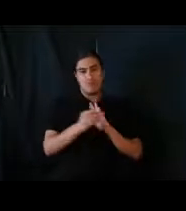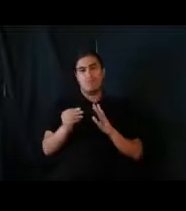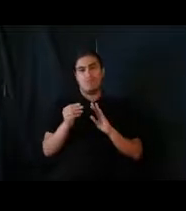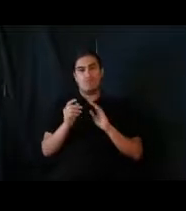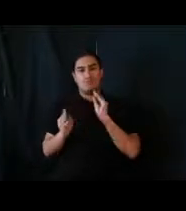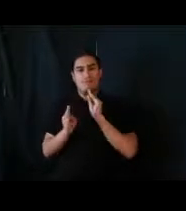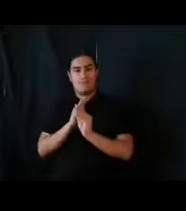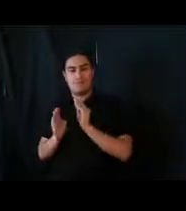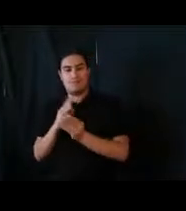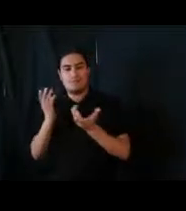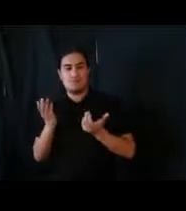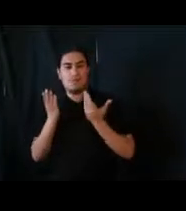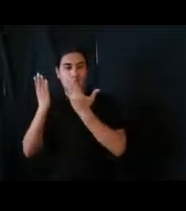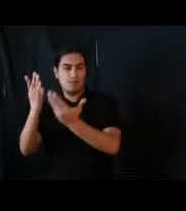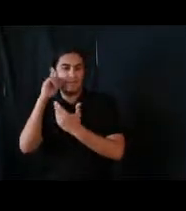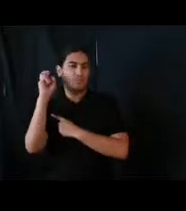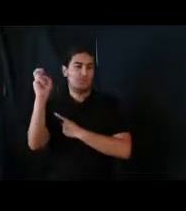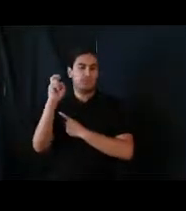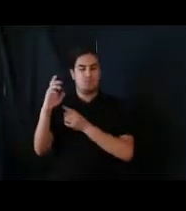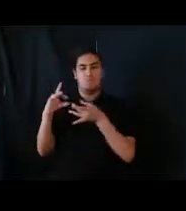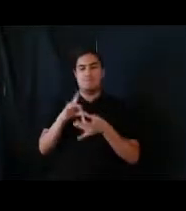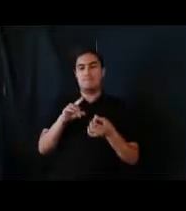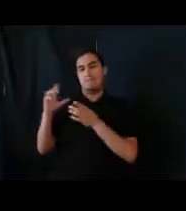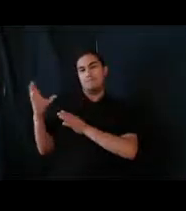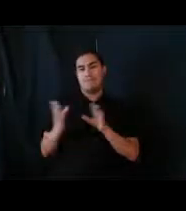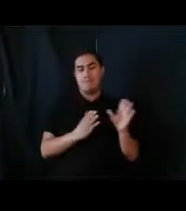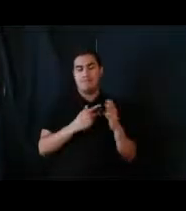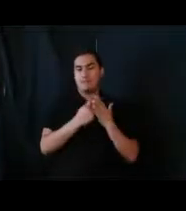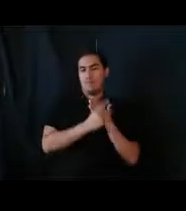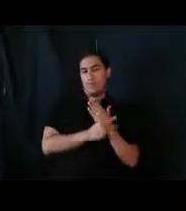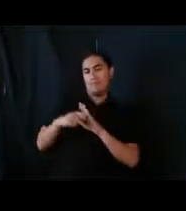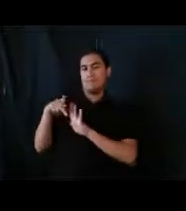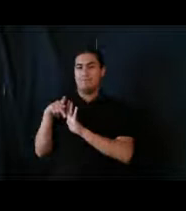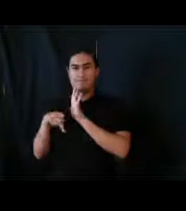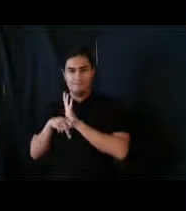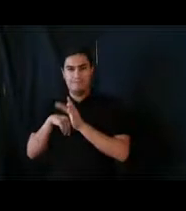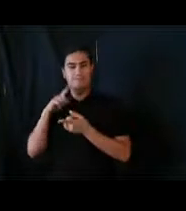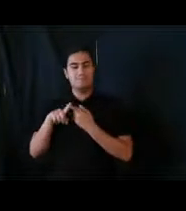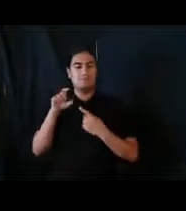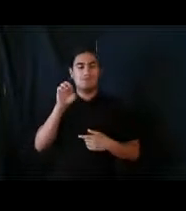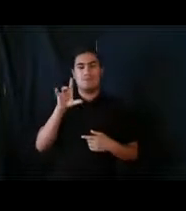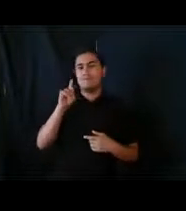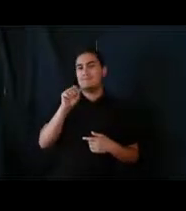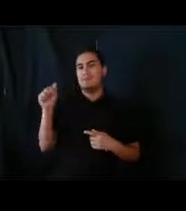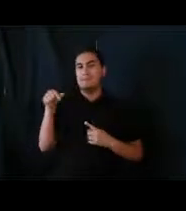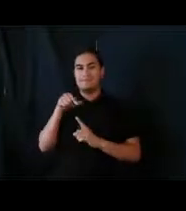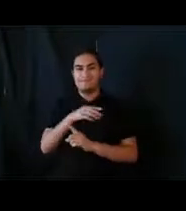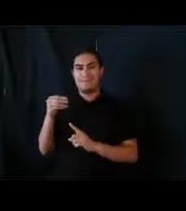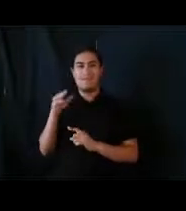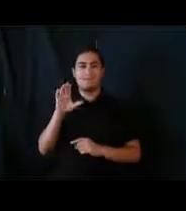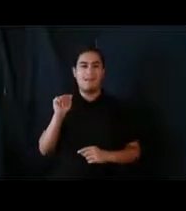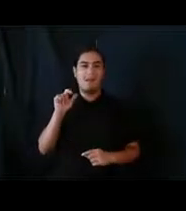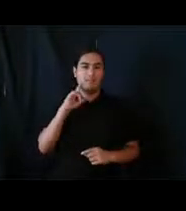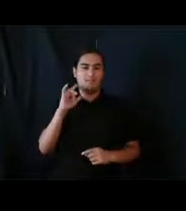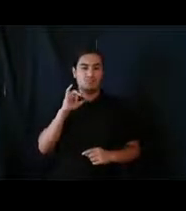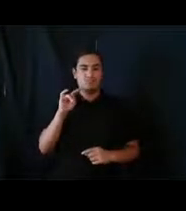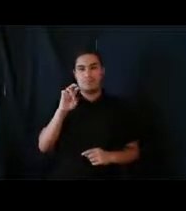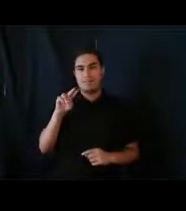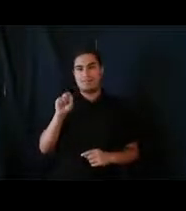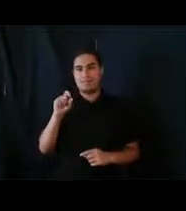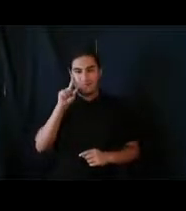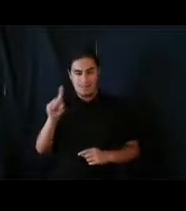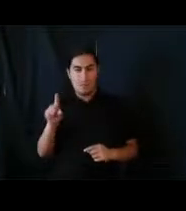and make recommendations on transportation related plans programs and policies to calsta the commission and caltrans during open public